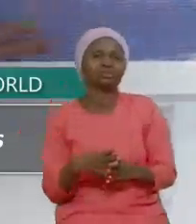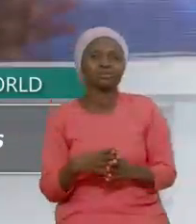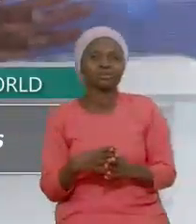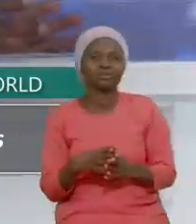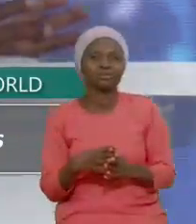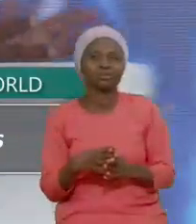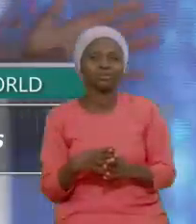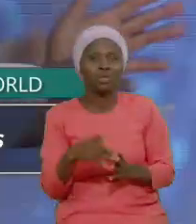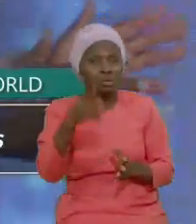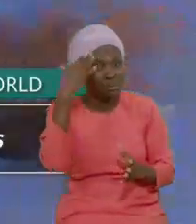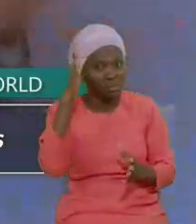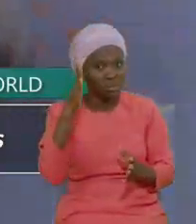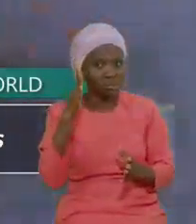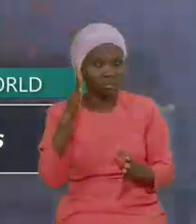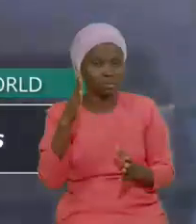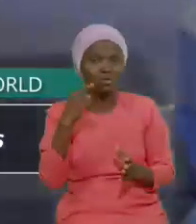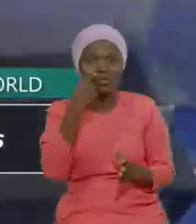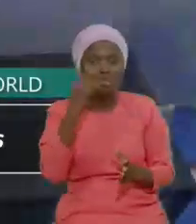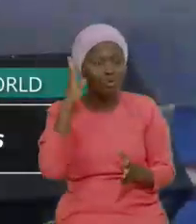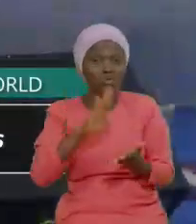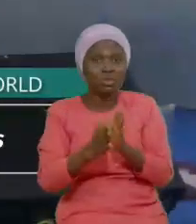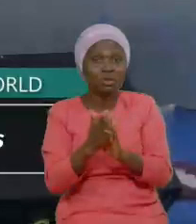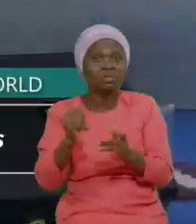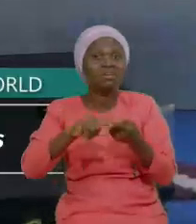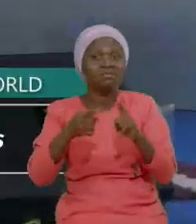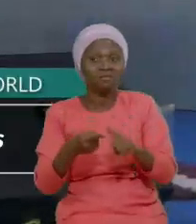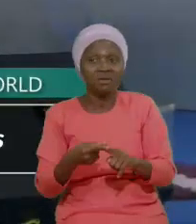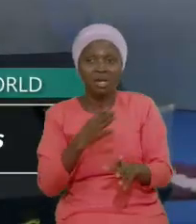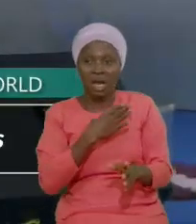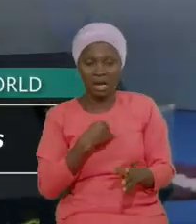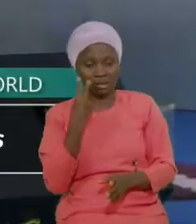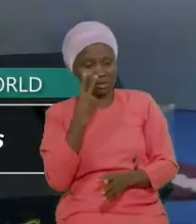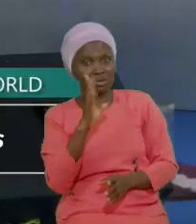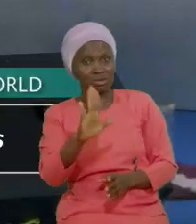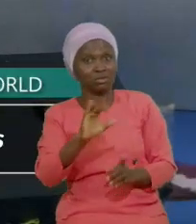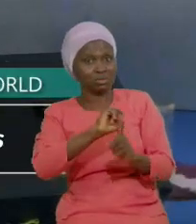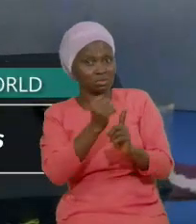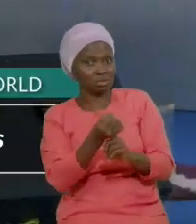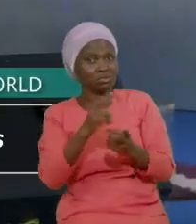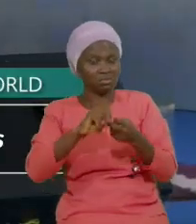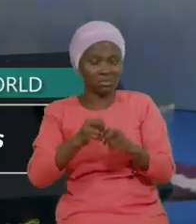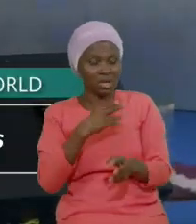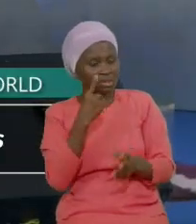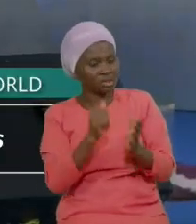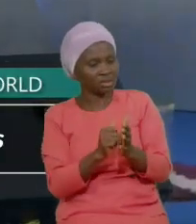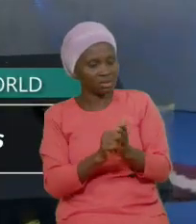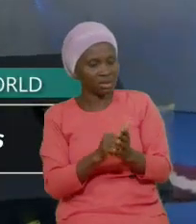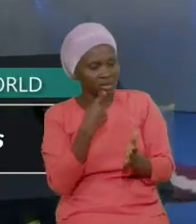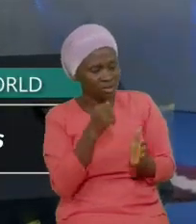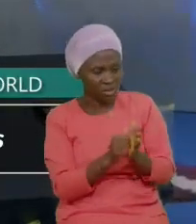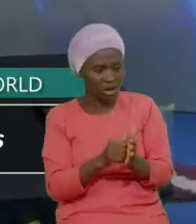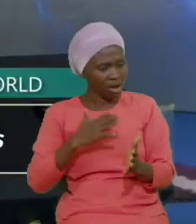You don't know what will become a friend and then see your situation And he says, my dad can help you.